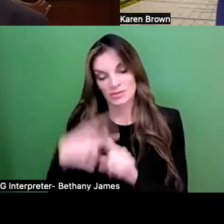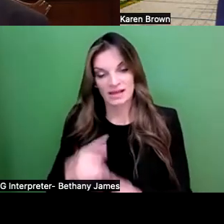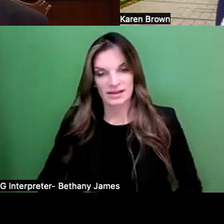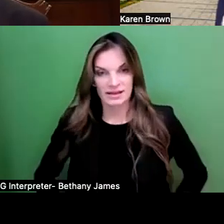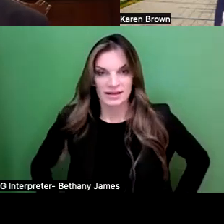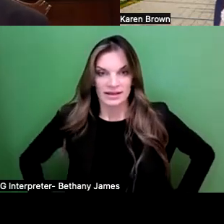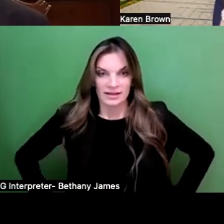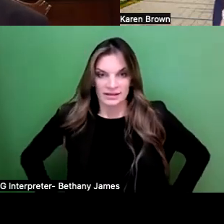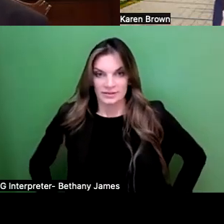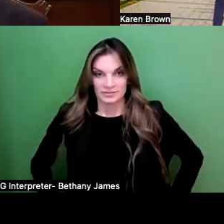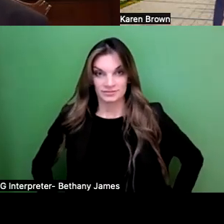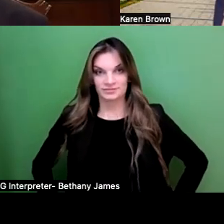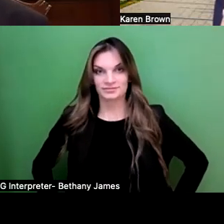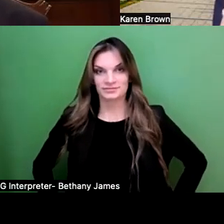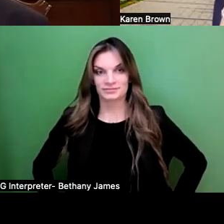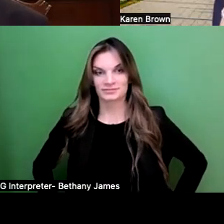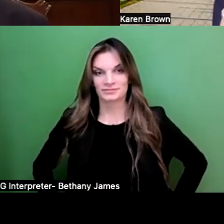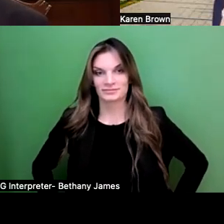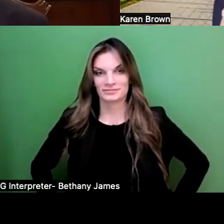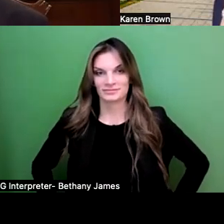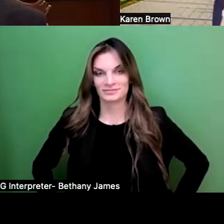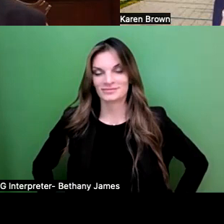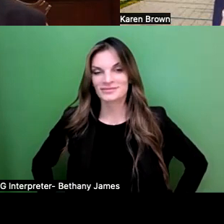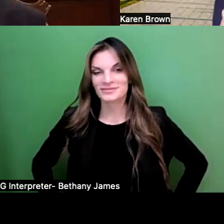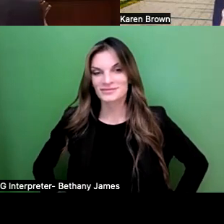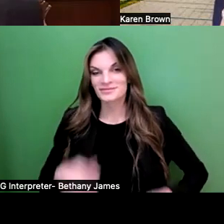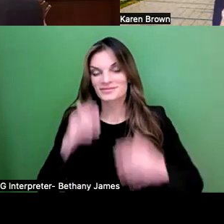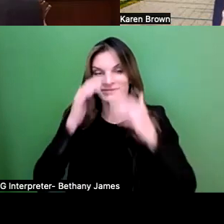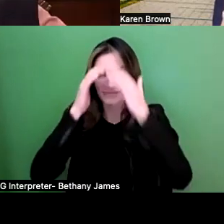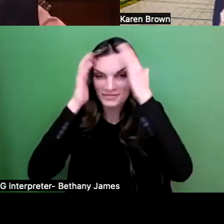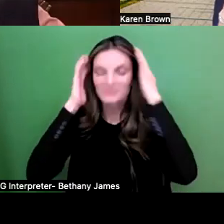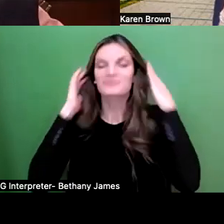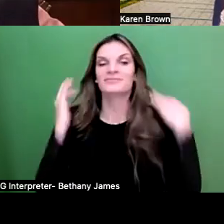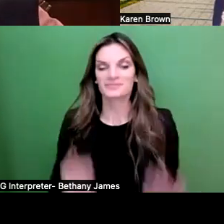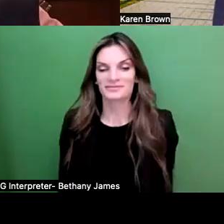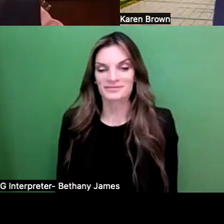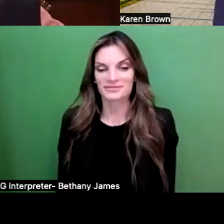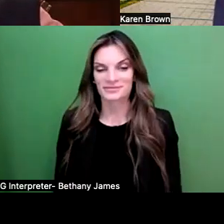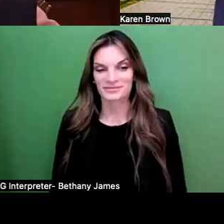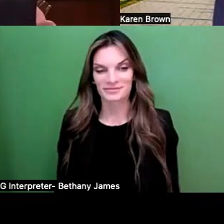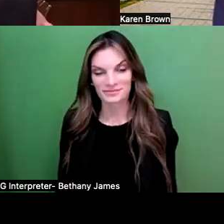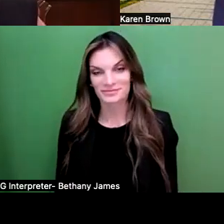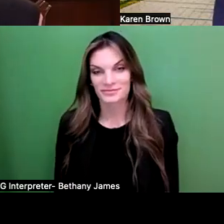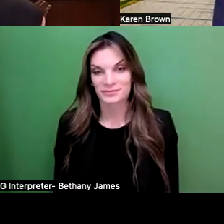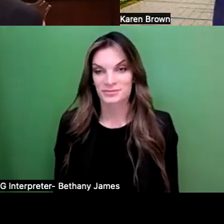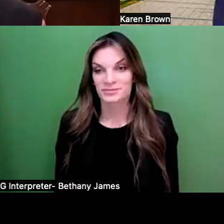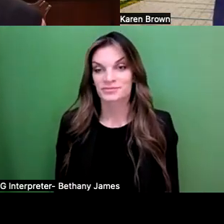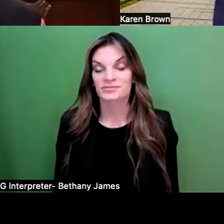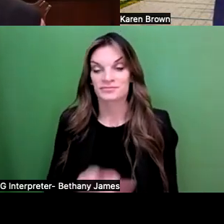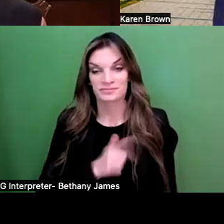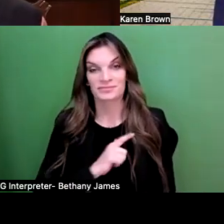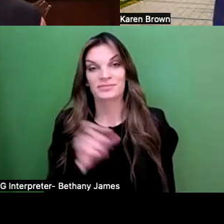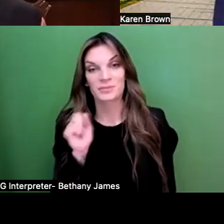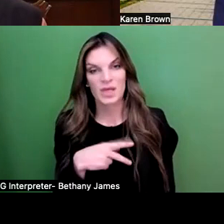time. Mr. Zollo. A couple of things. First of all, I would reverse the ADU